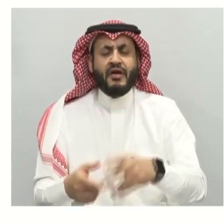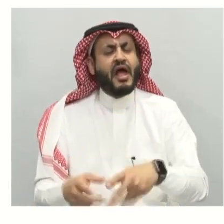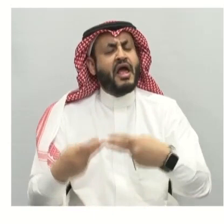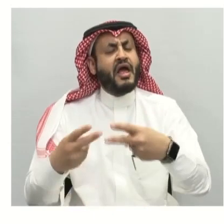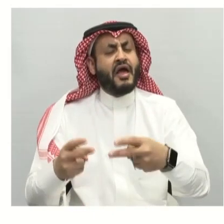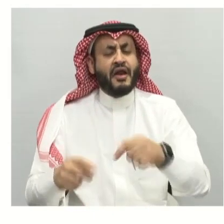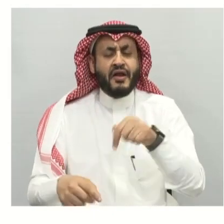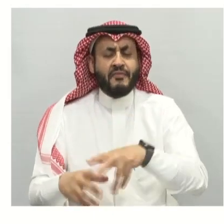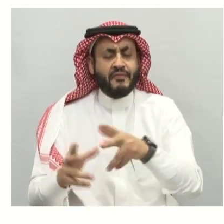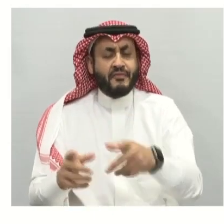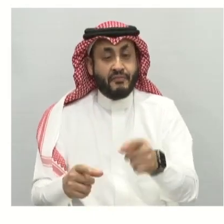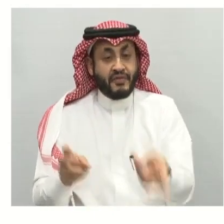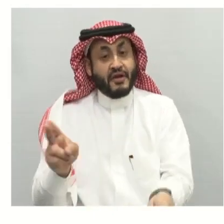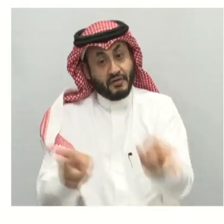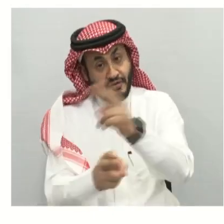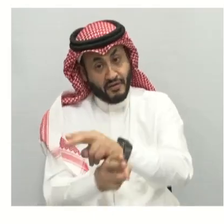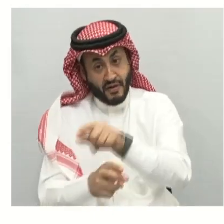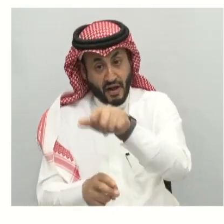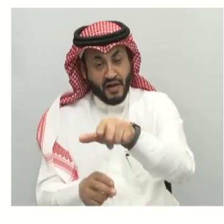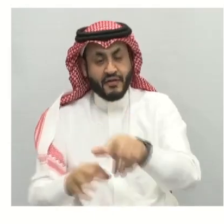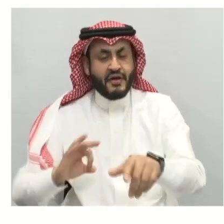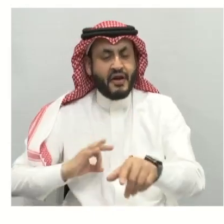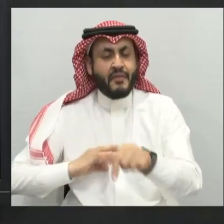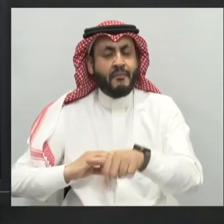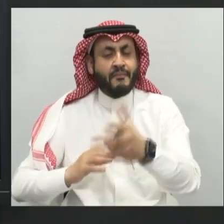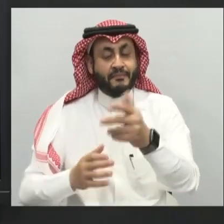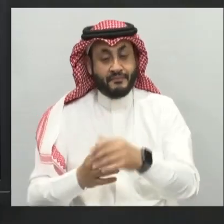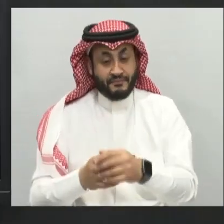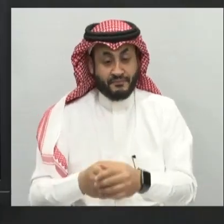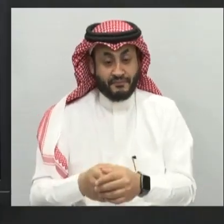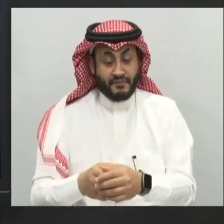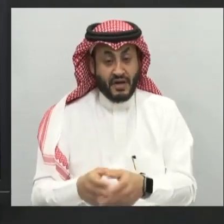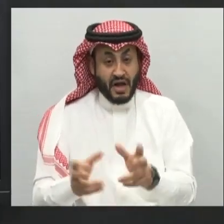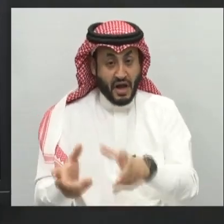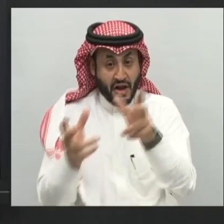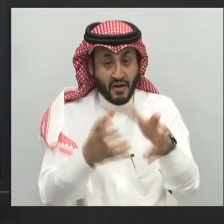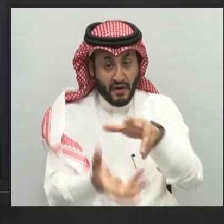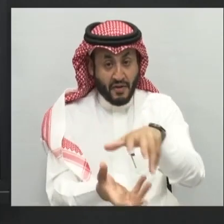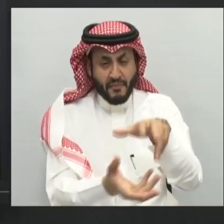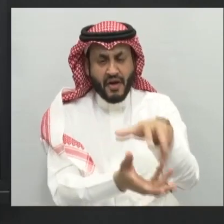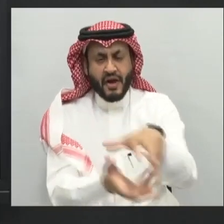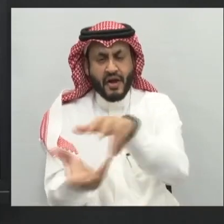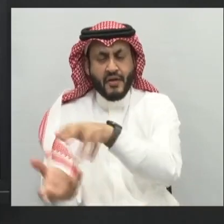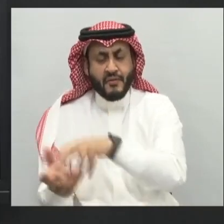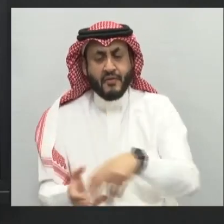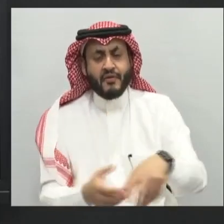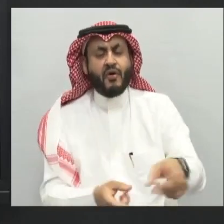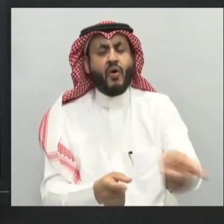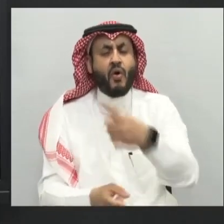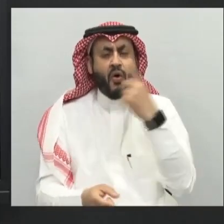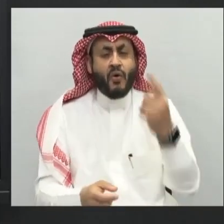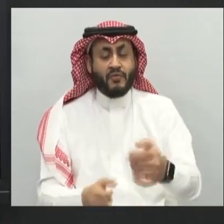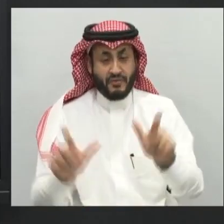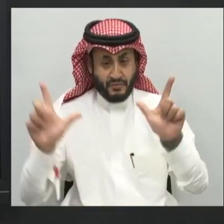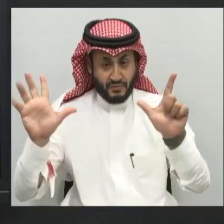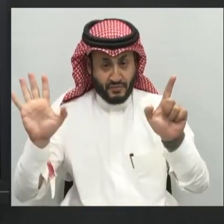day. How about you? Okay, so you're going to keep passing it back and forth until you say all the days of